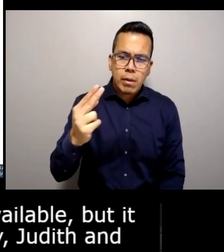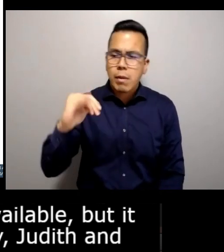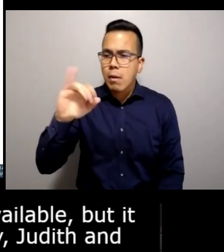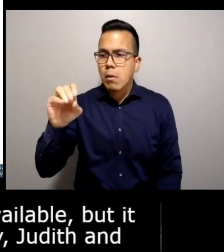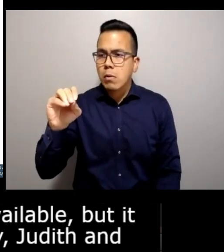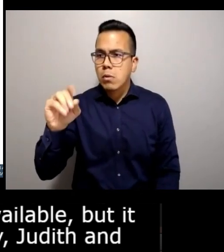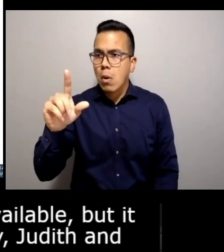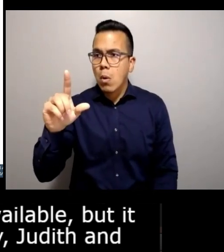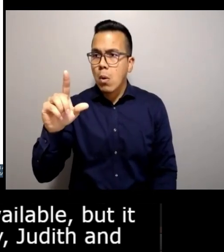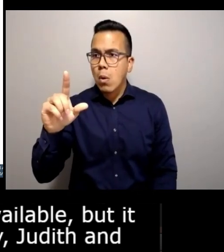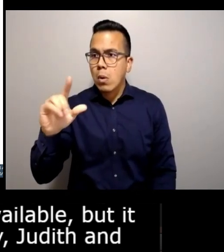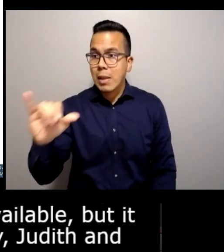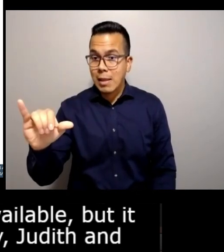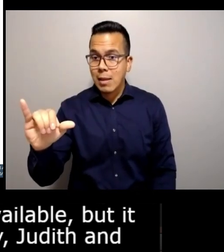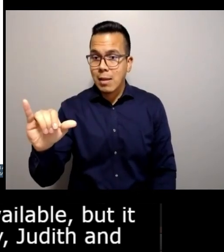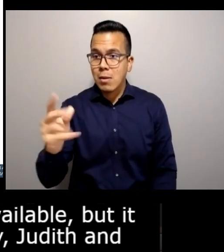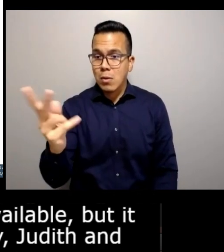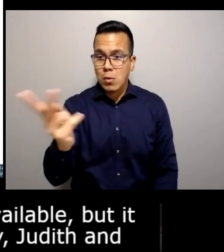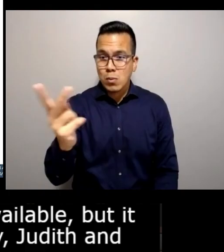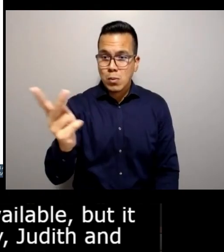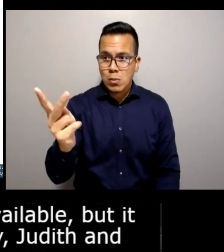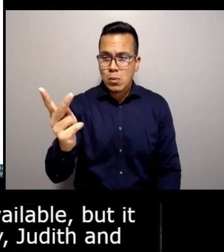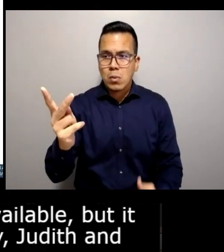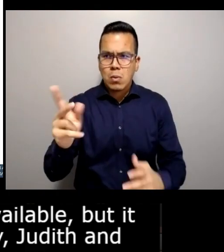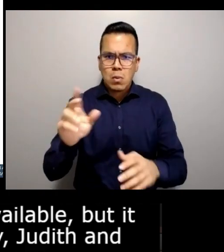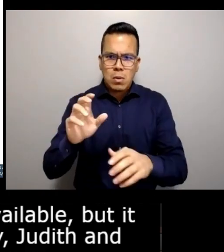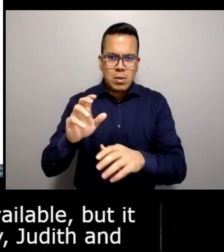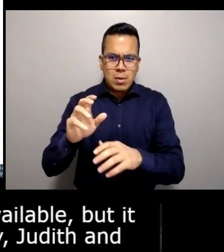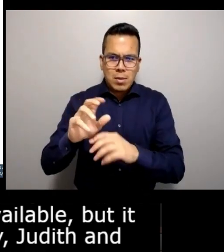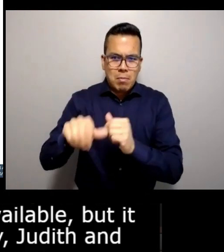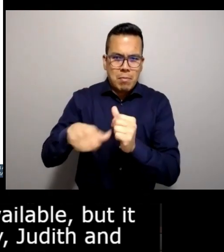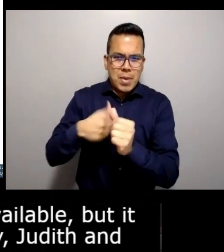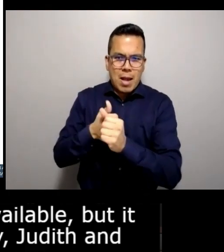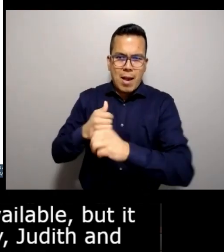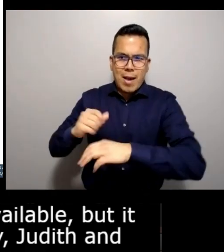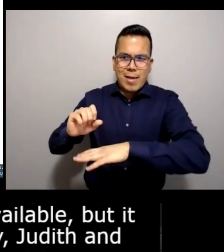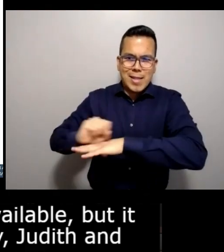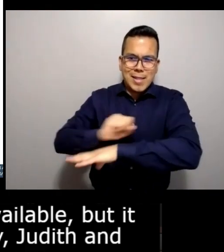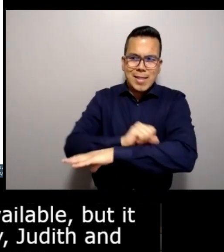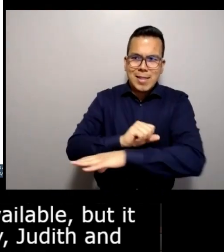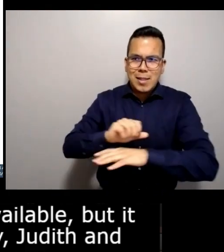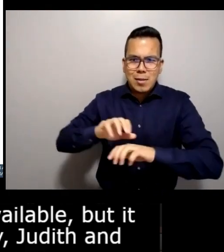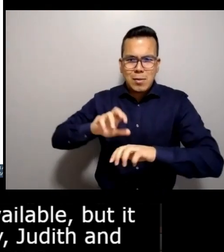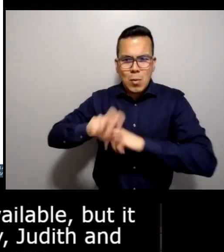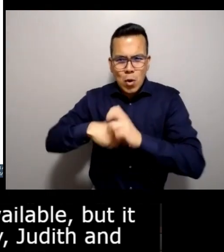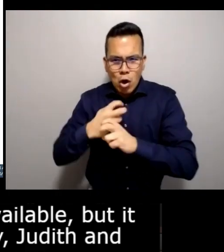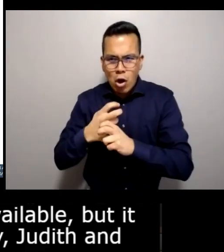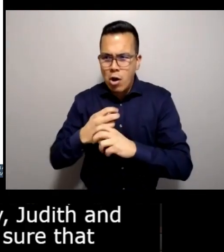as various different types of accessibility are available on this presentation.